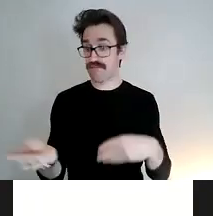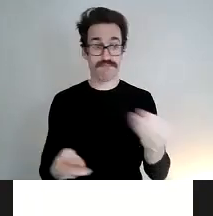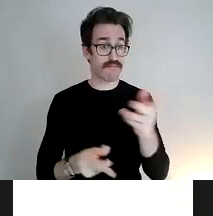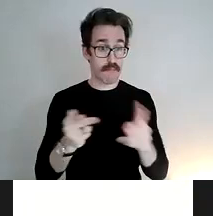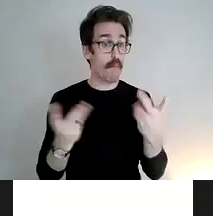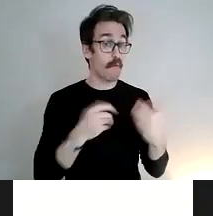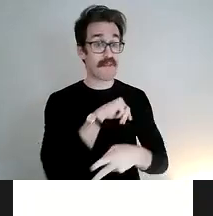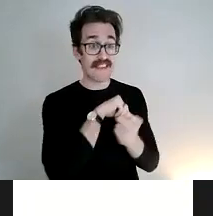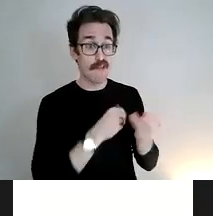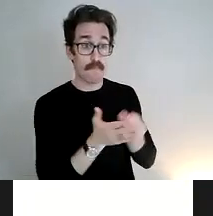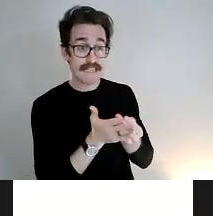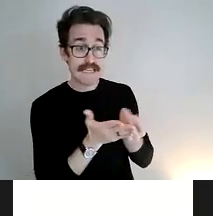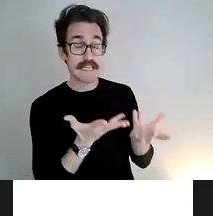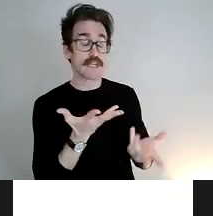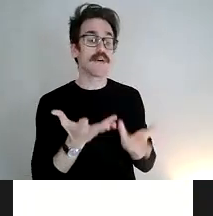risk.